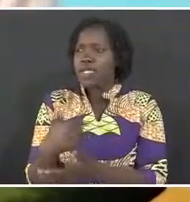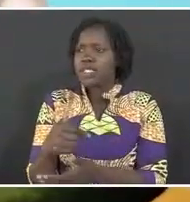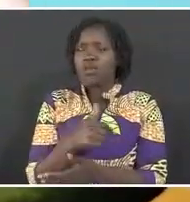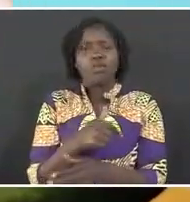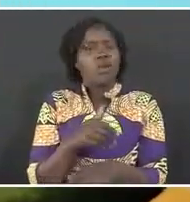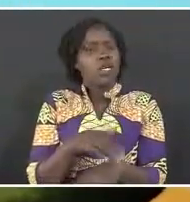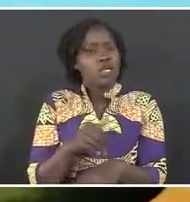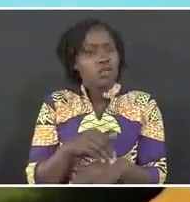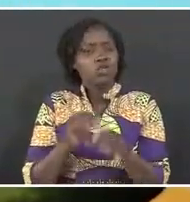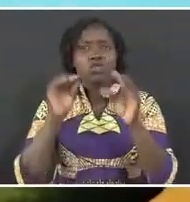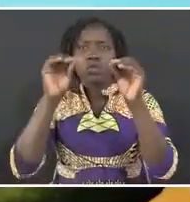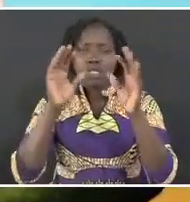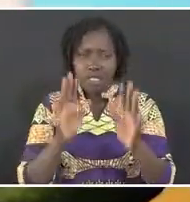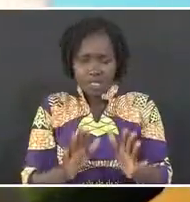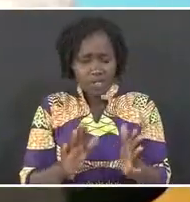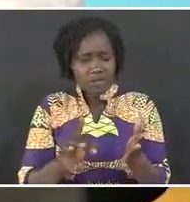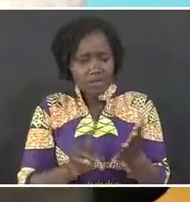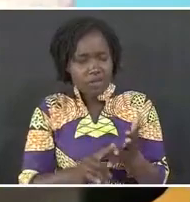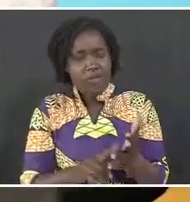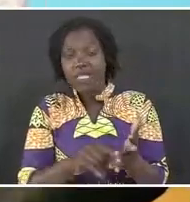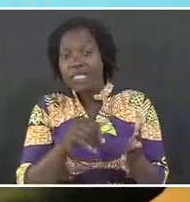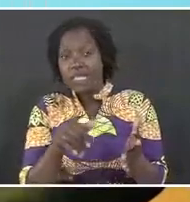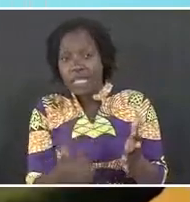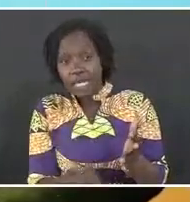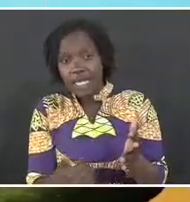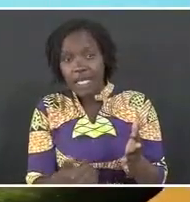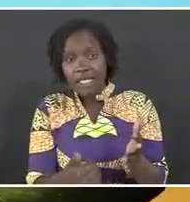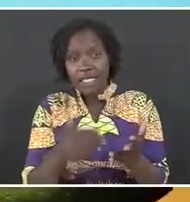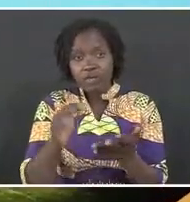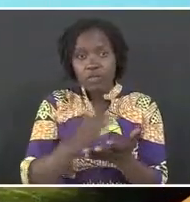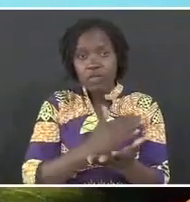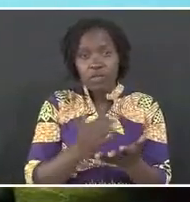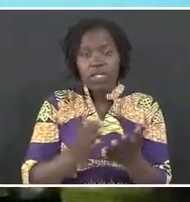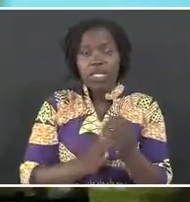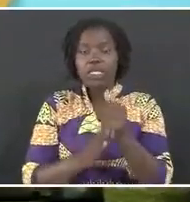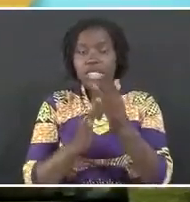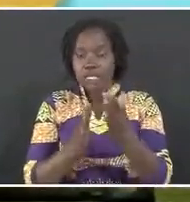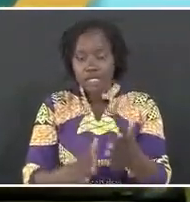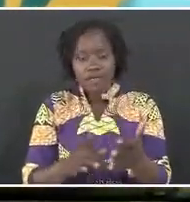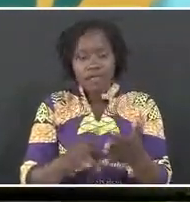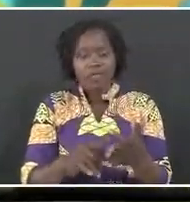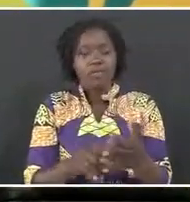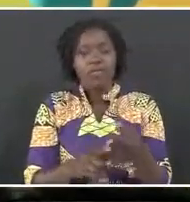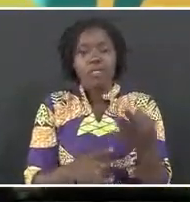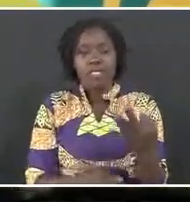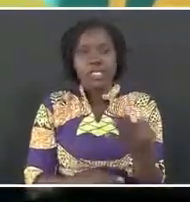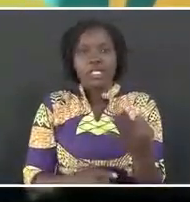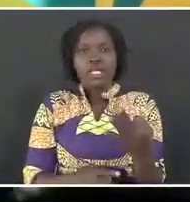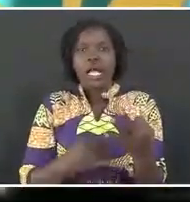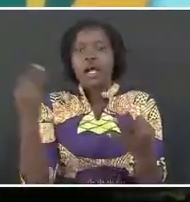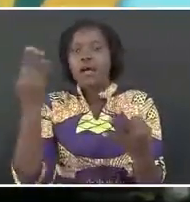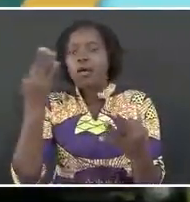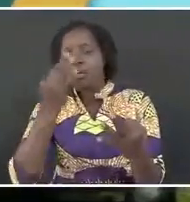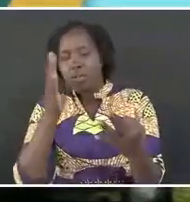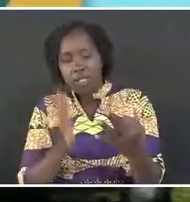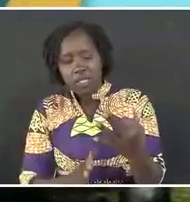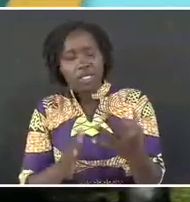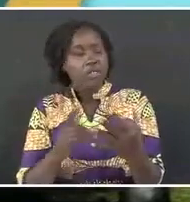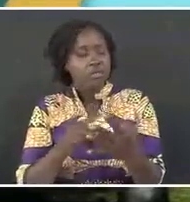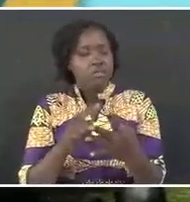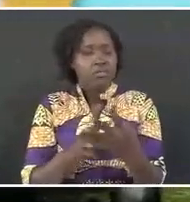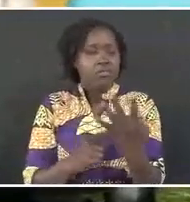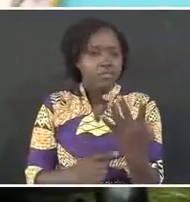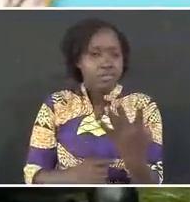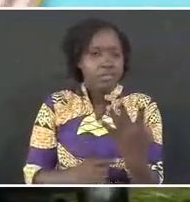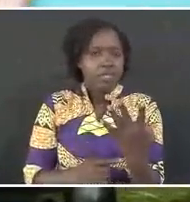are called to be teachers. Some of us are called to be music ministers. Some of us are called to be preachers. Some of us